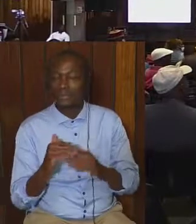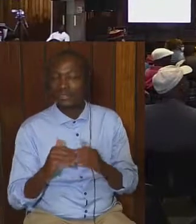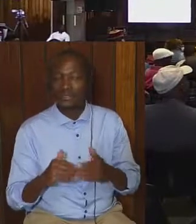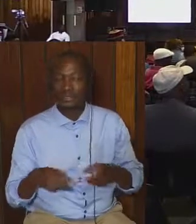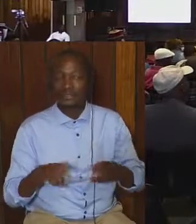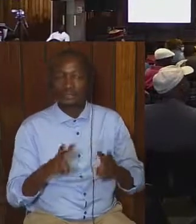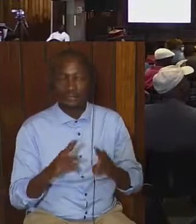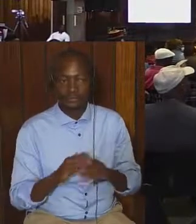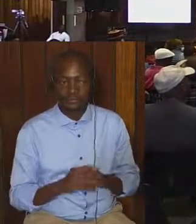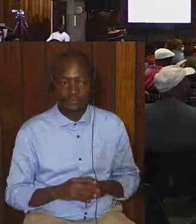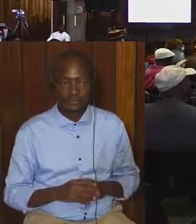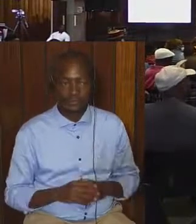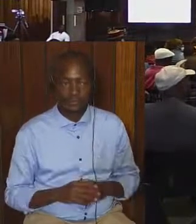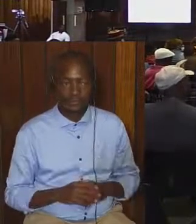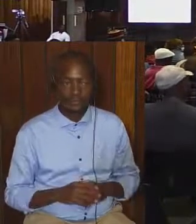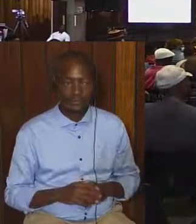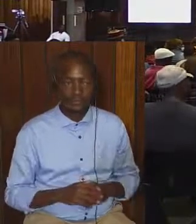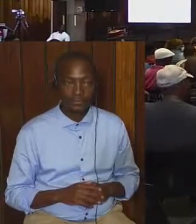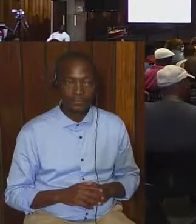to the bus,